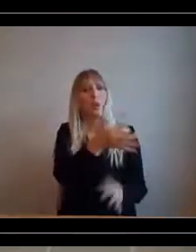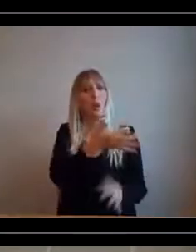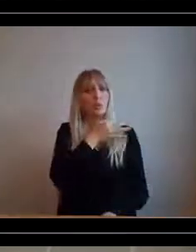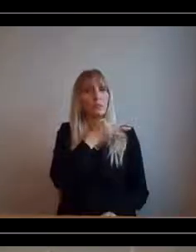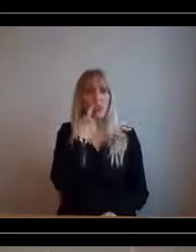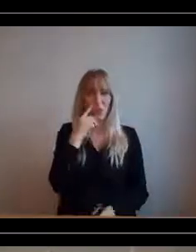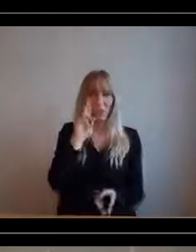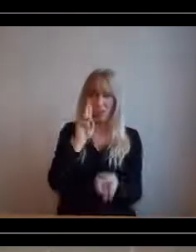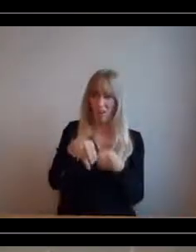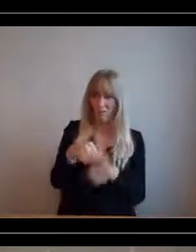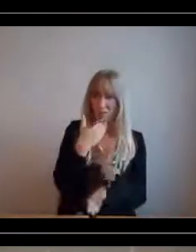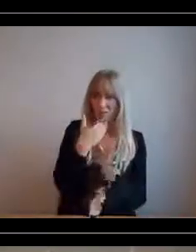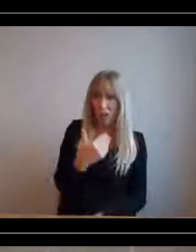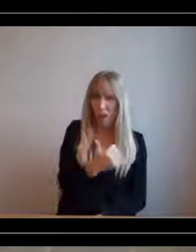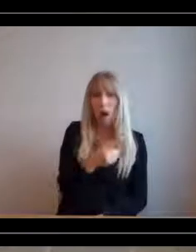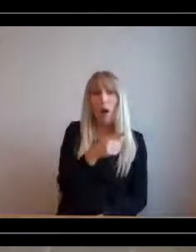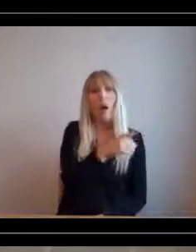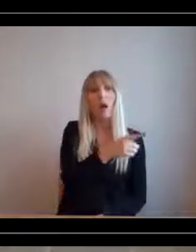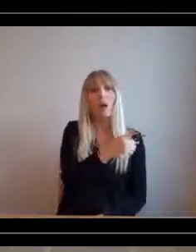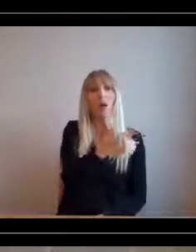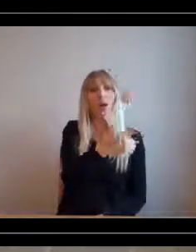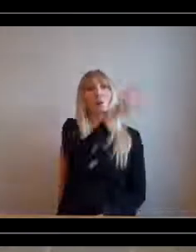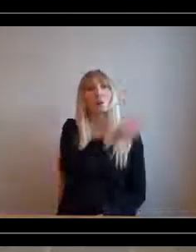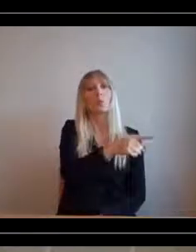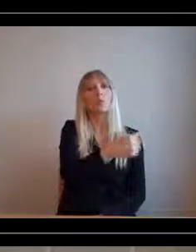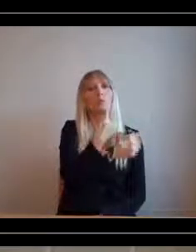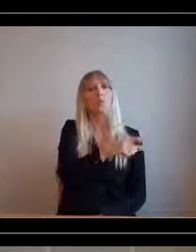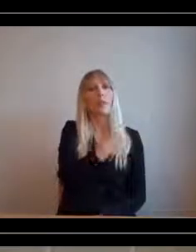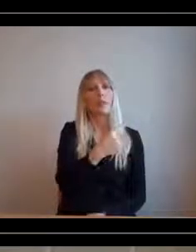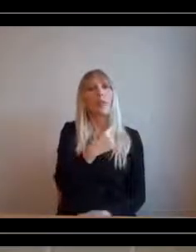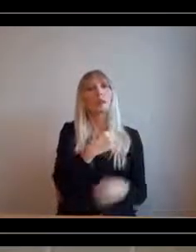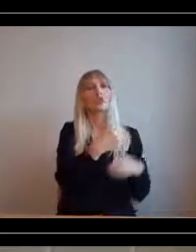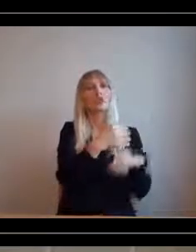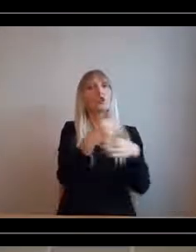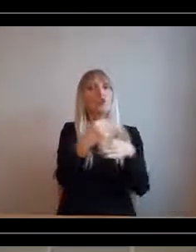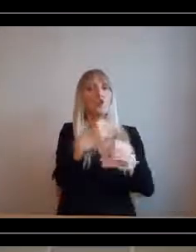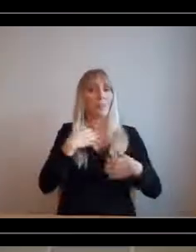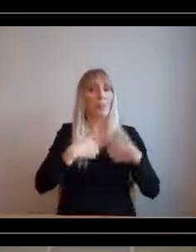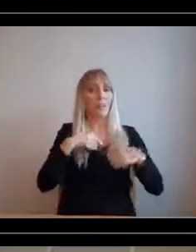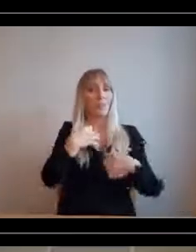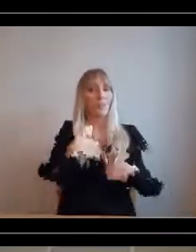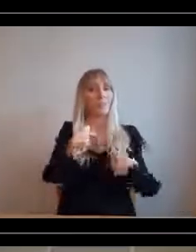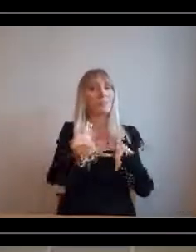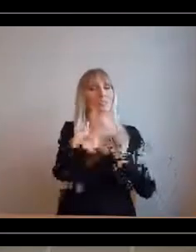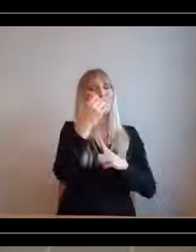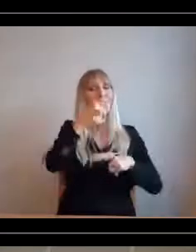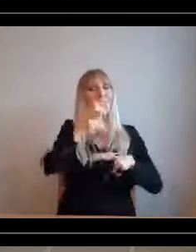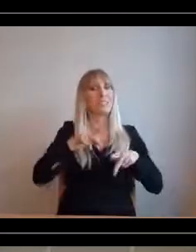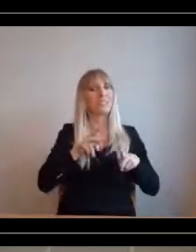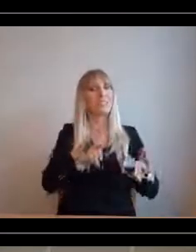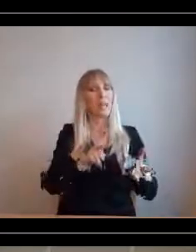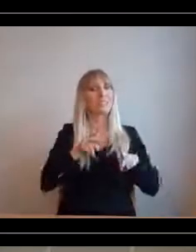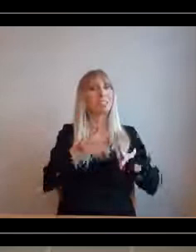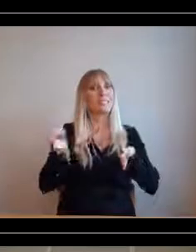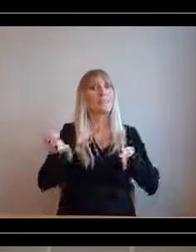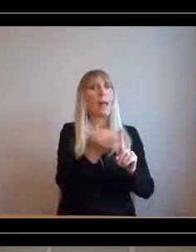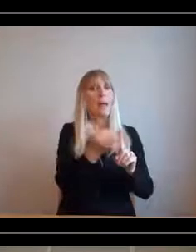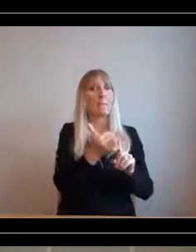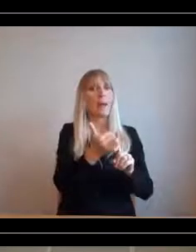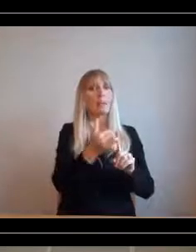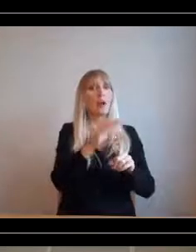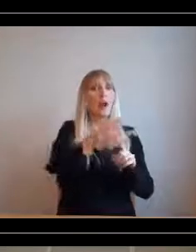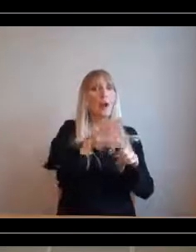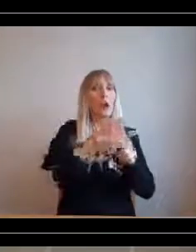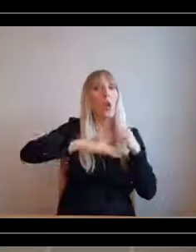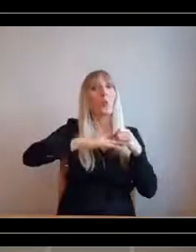be able to help with. Someone said they've got a general interest in the success of the scheme and also its impact on the local